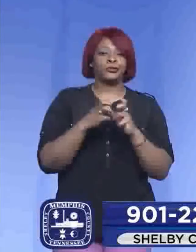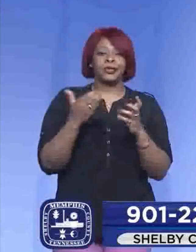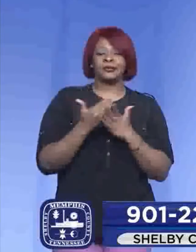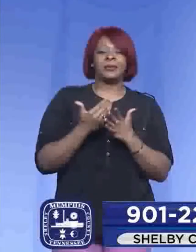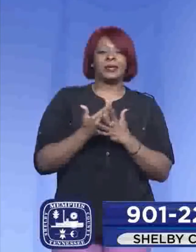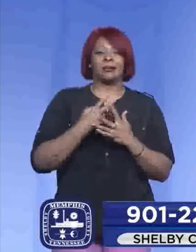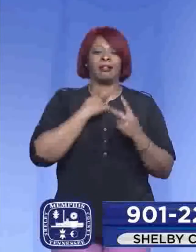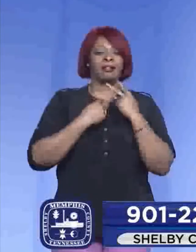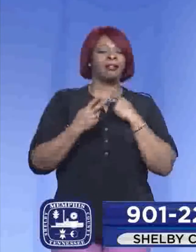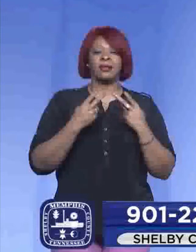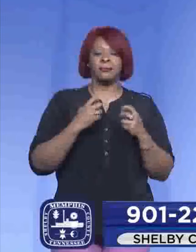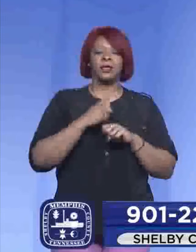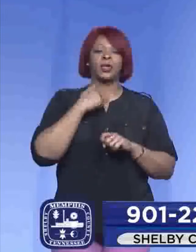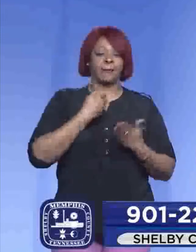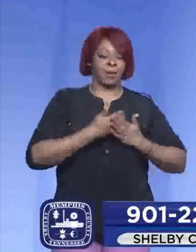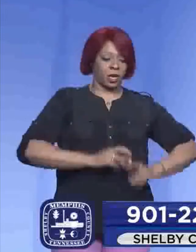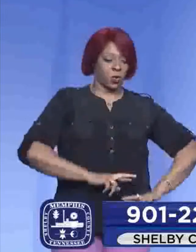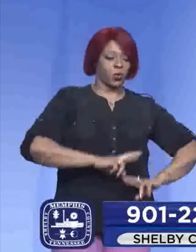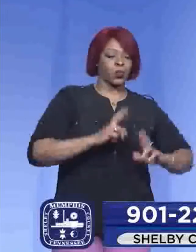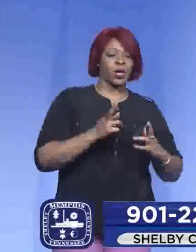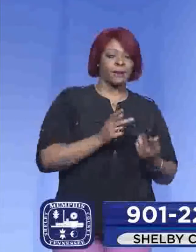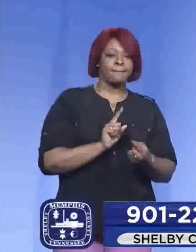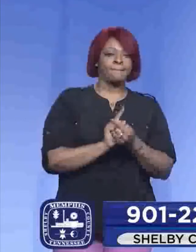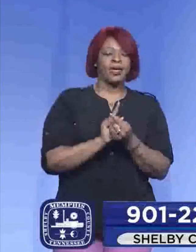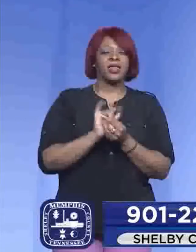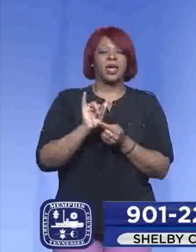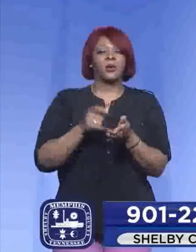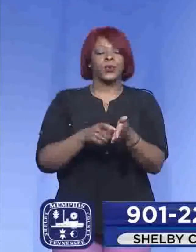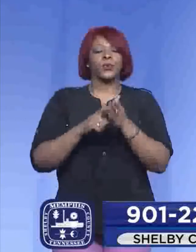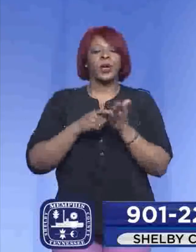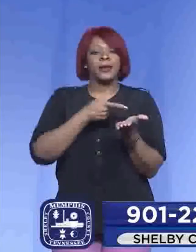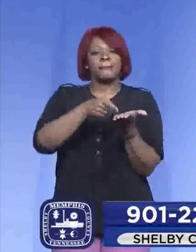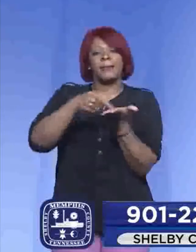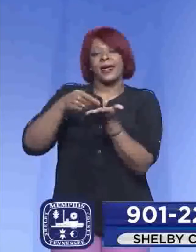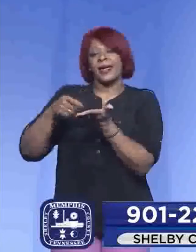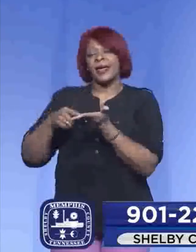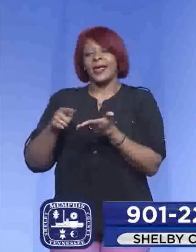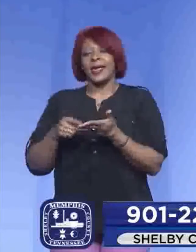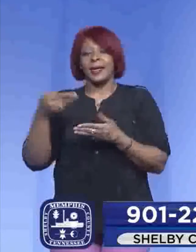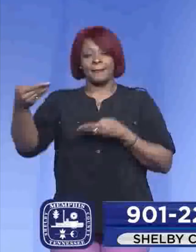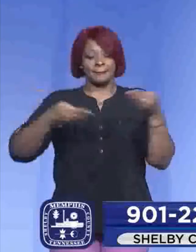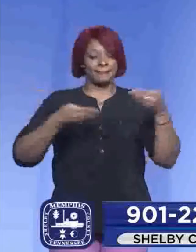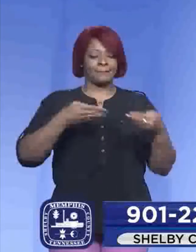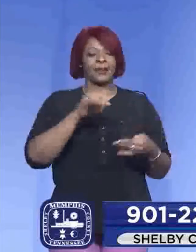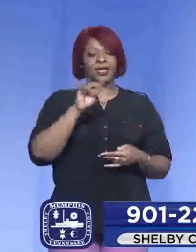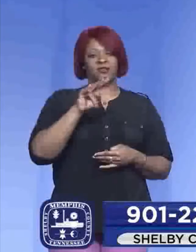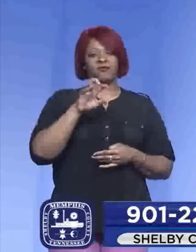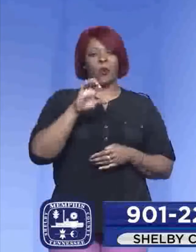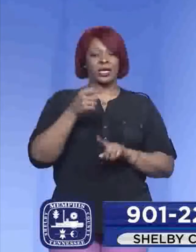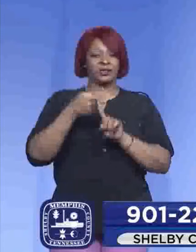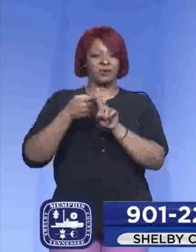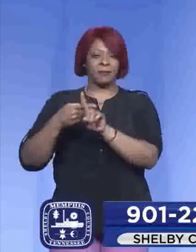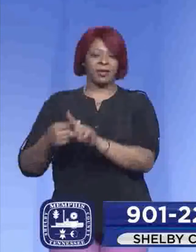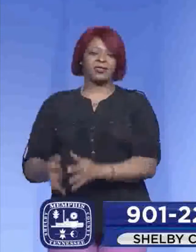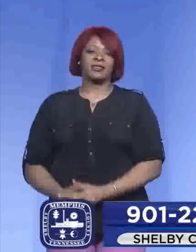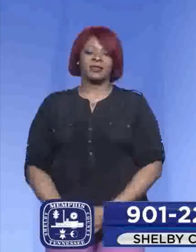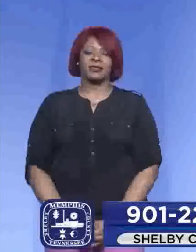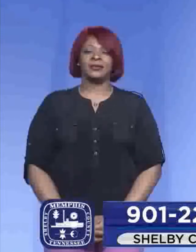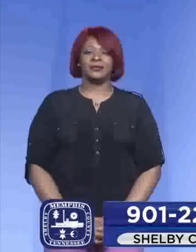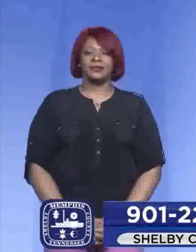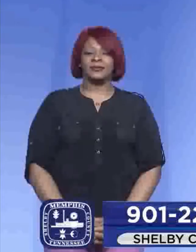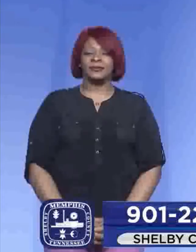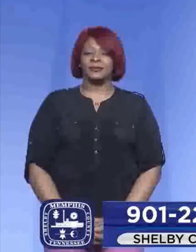the actual cash on hand to meet the requirements and pay the invoices that are coming to us on a monthly basis.